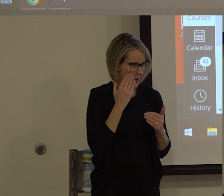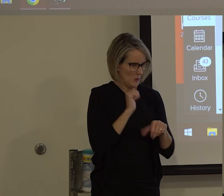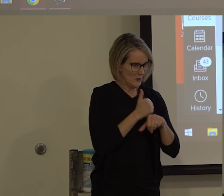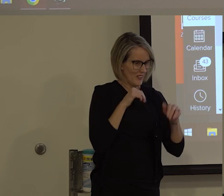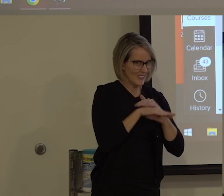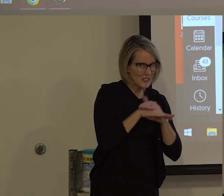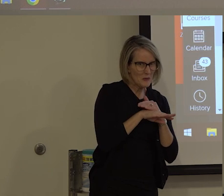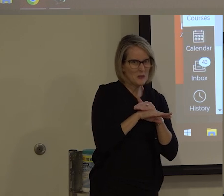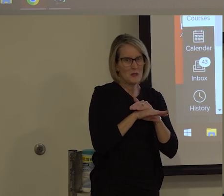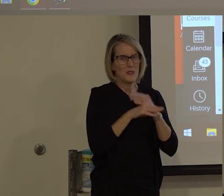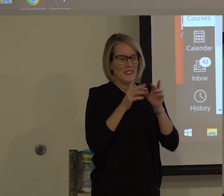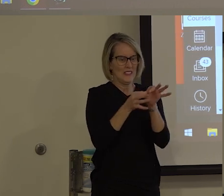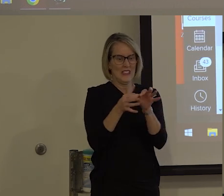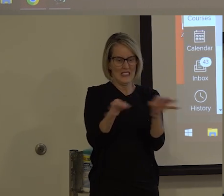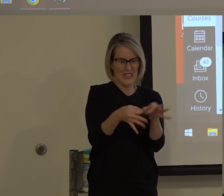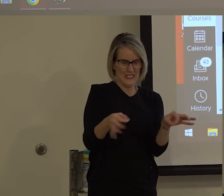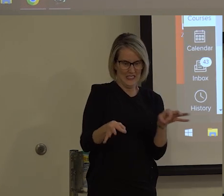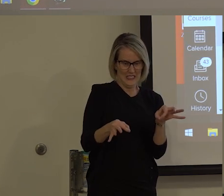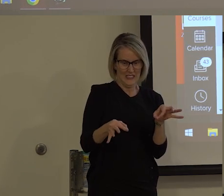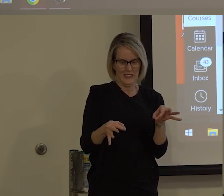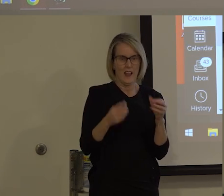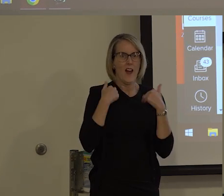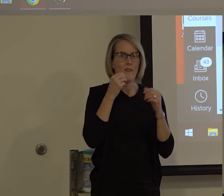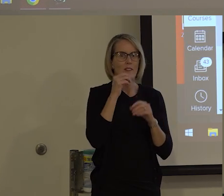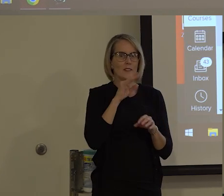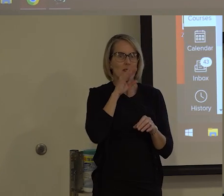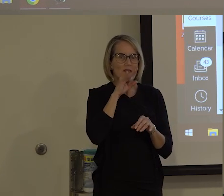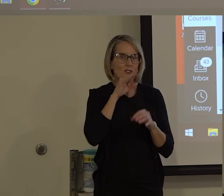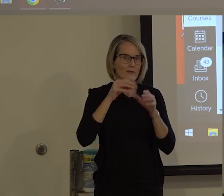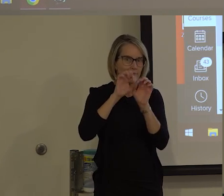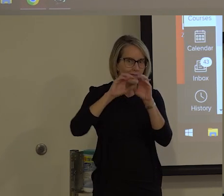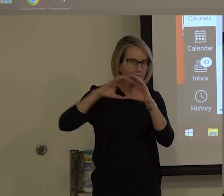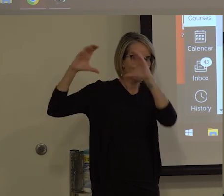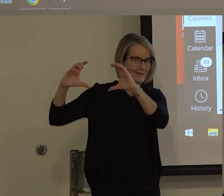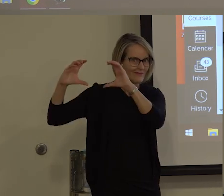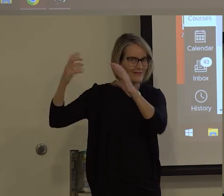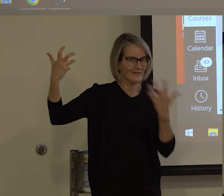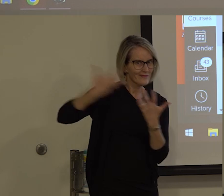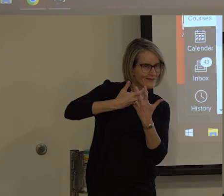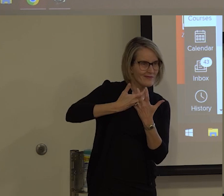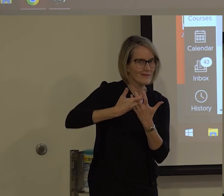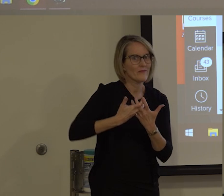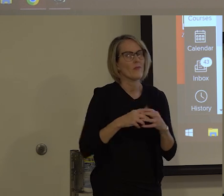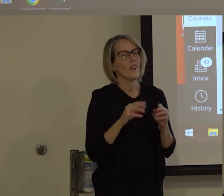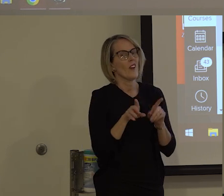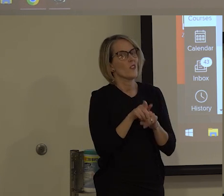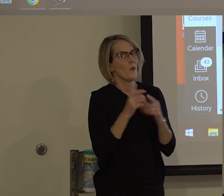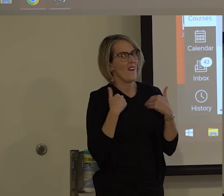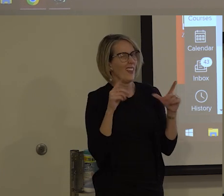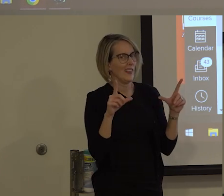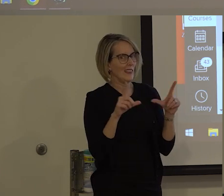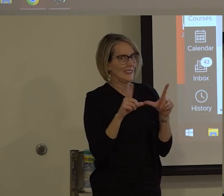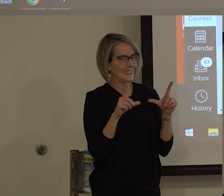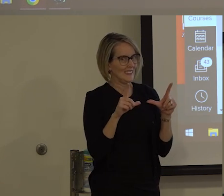text within speech bubbles and sort of figuring out some of those quirks of things. It also comes down to licenses for